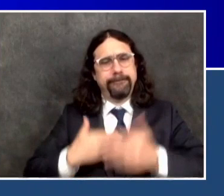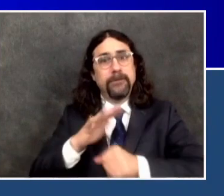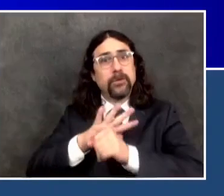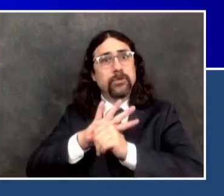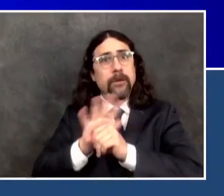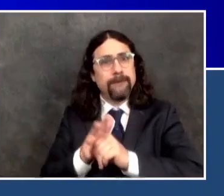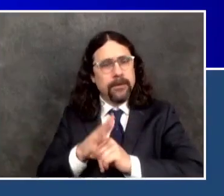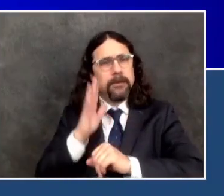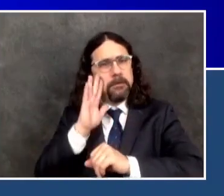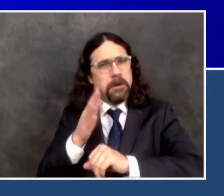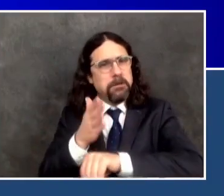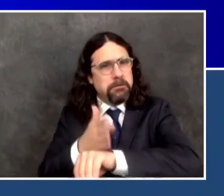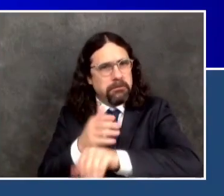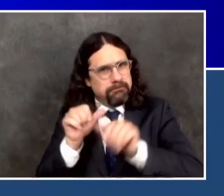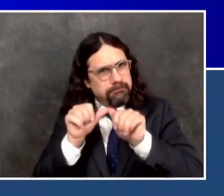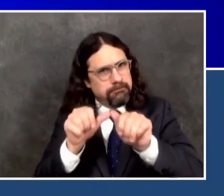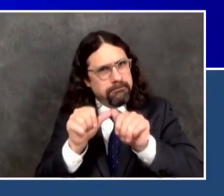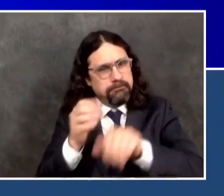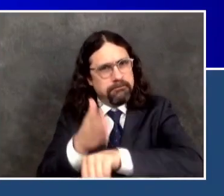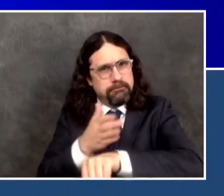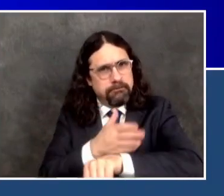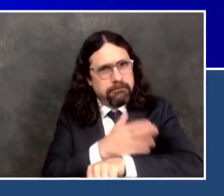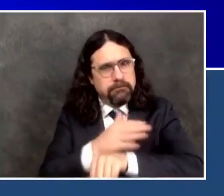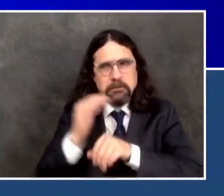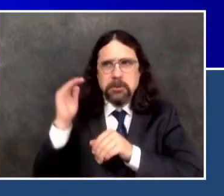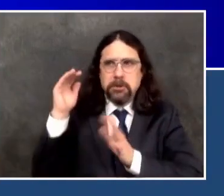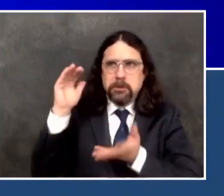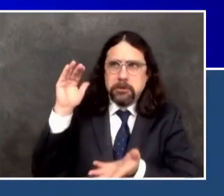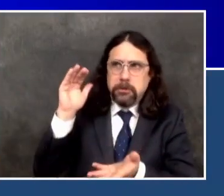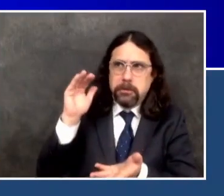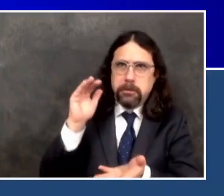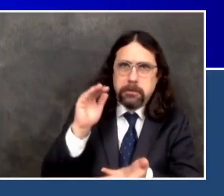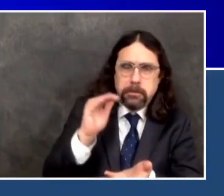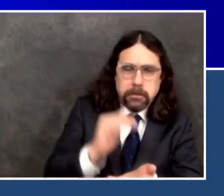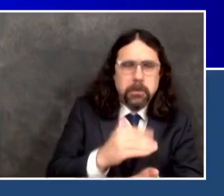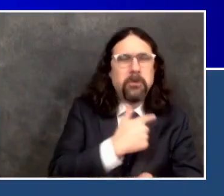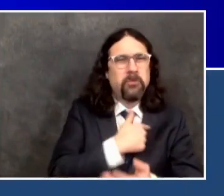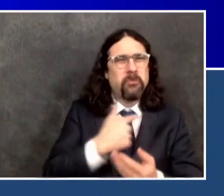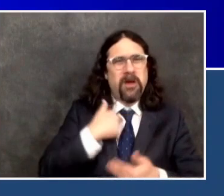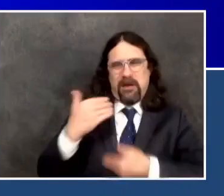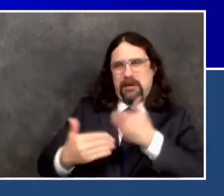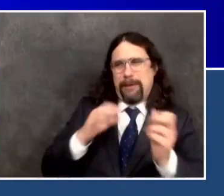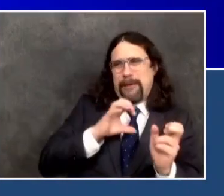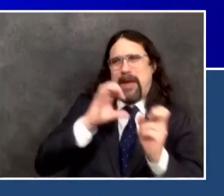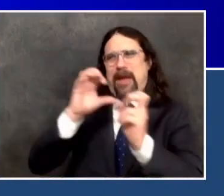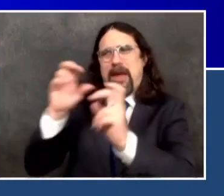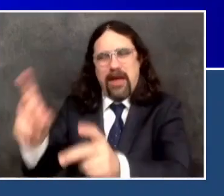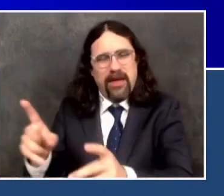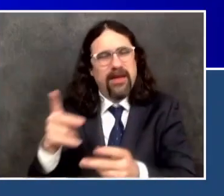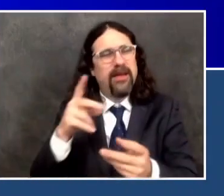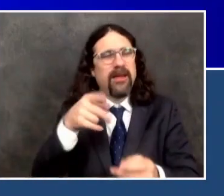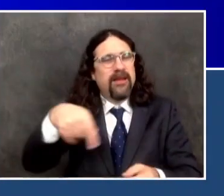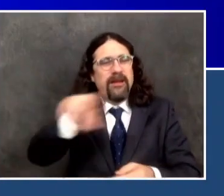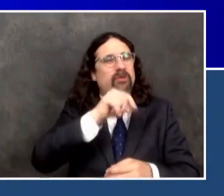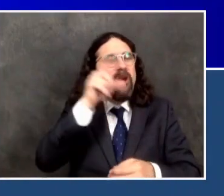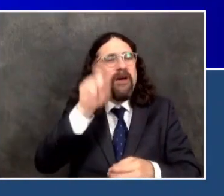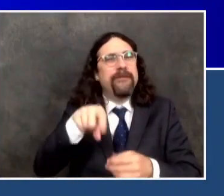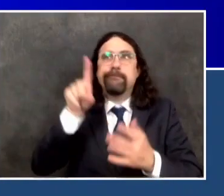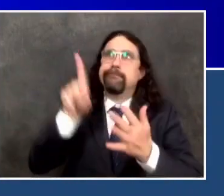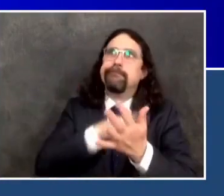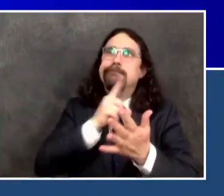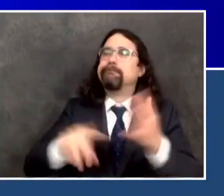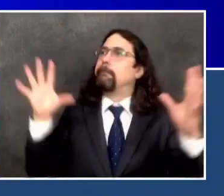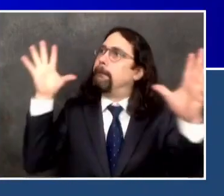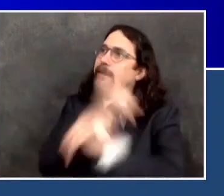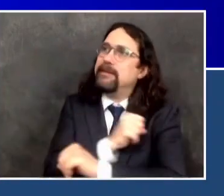each year. The bottom line, of course, is to think about safety, to think about saving lives, protecting